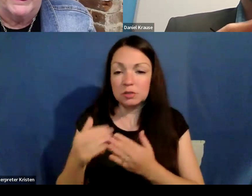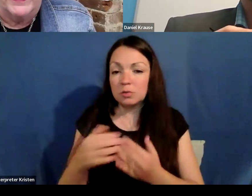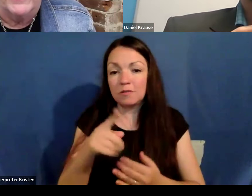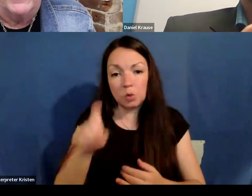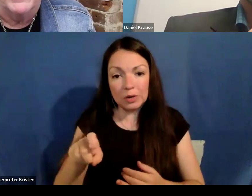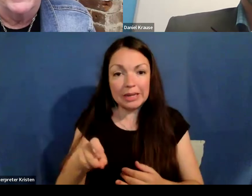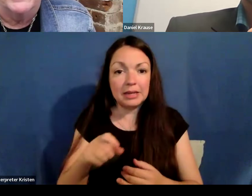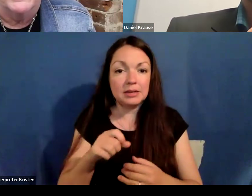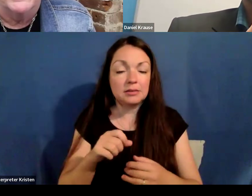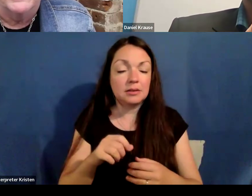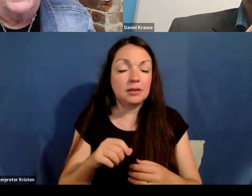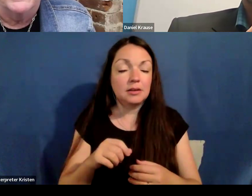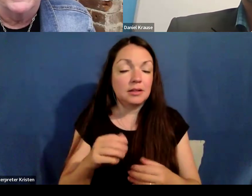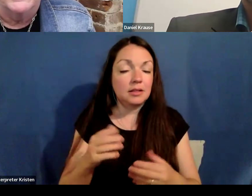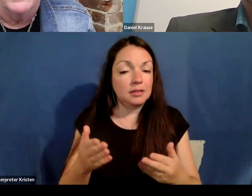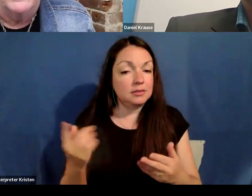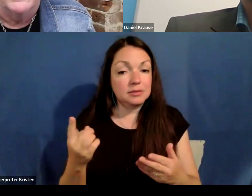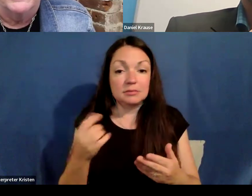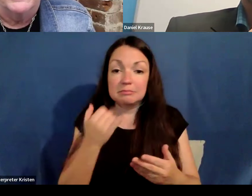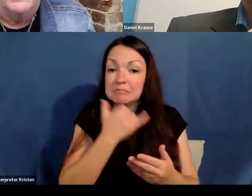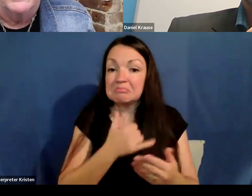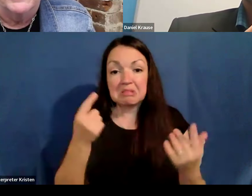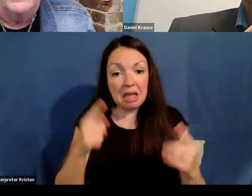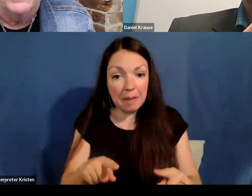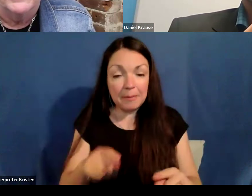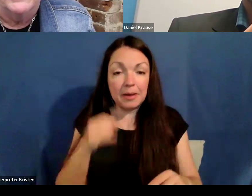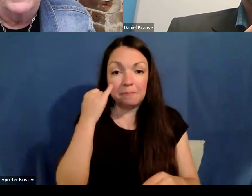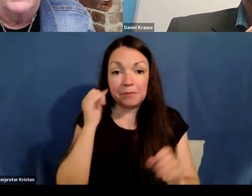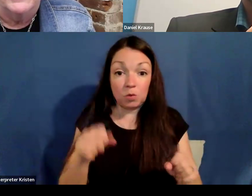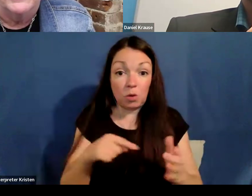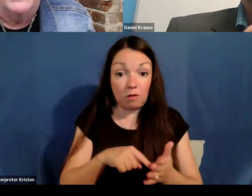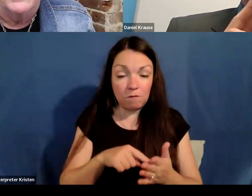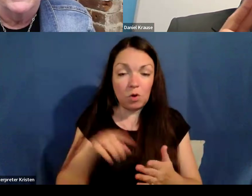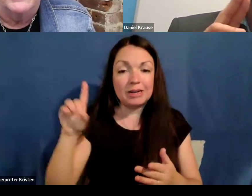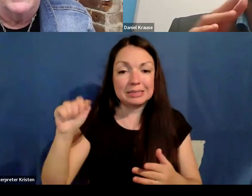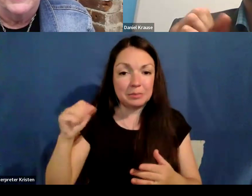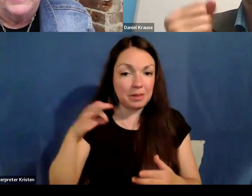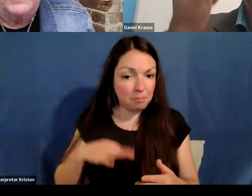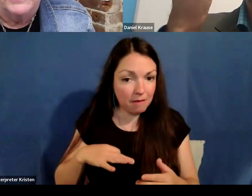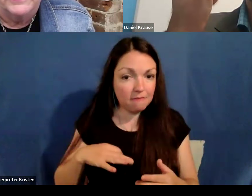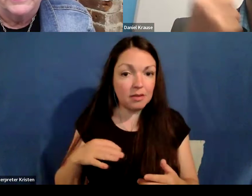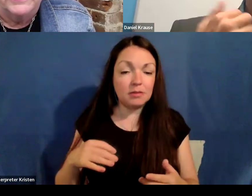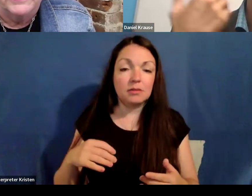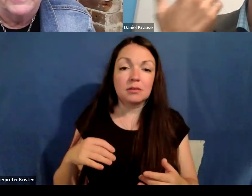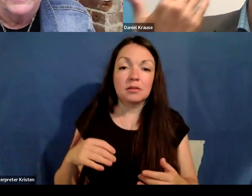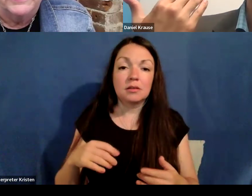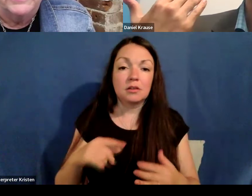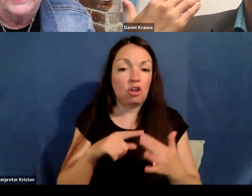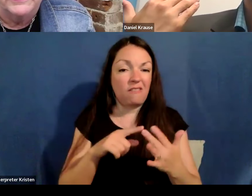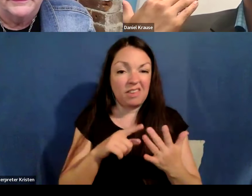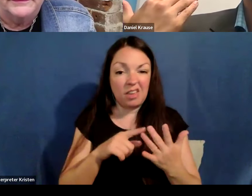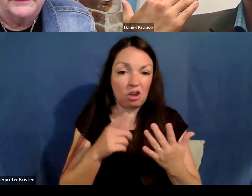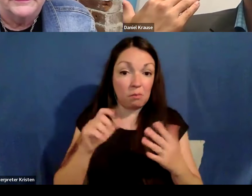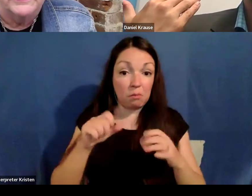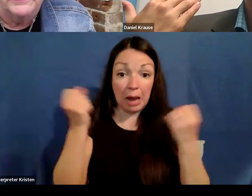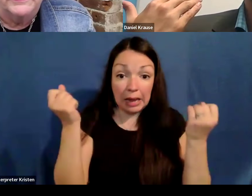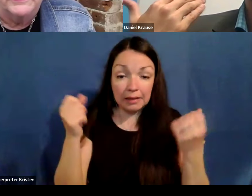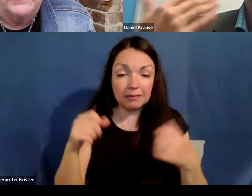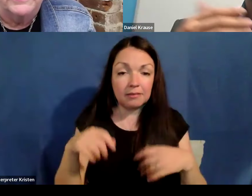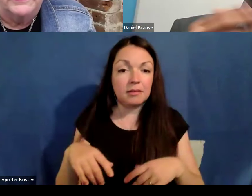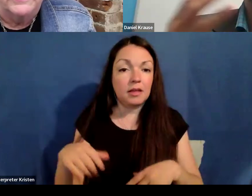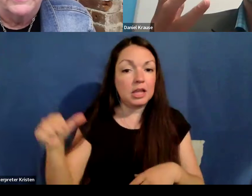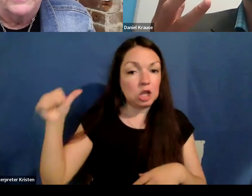Things happen. If you are able to afford it, some kind of disability benefits somewhere in your mix, because fingers break and